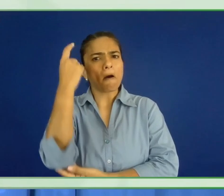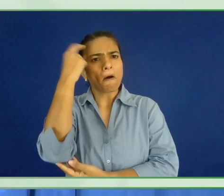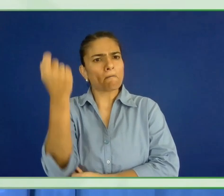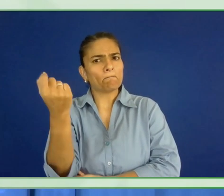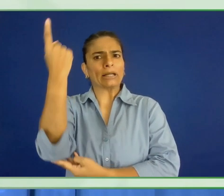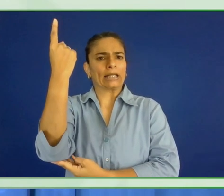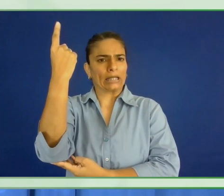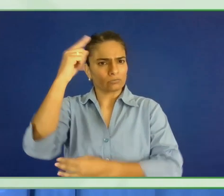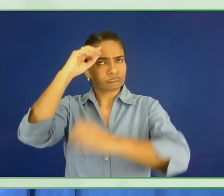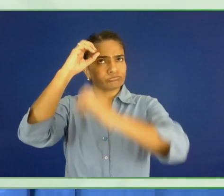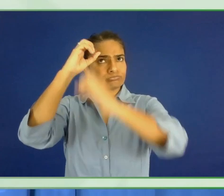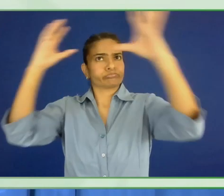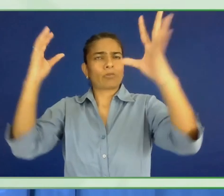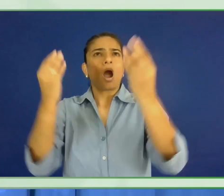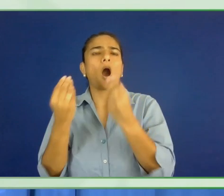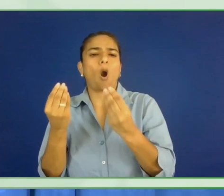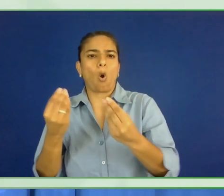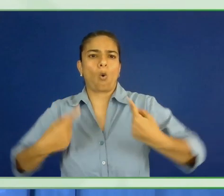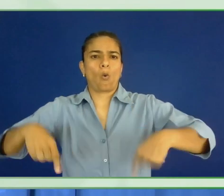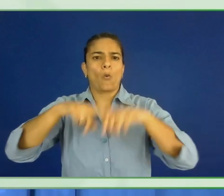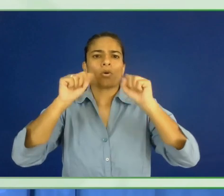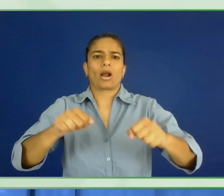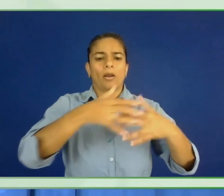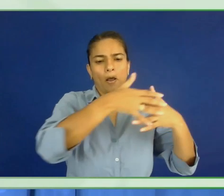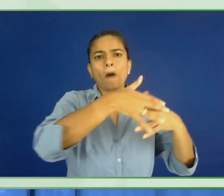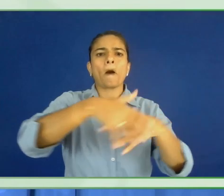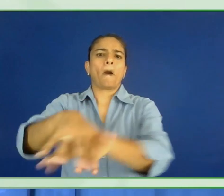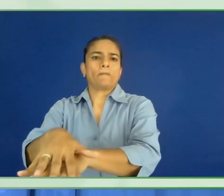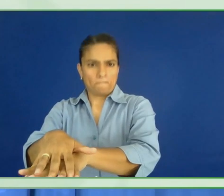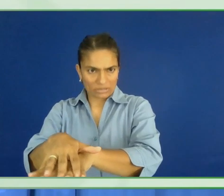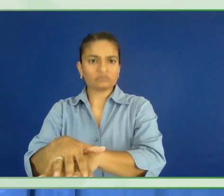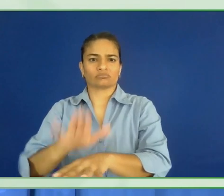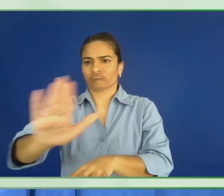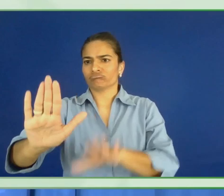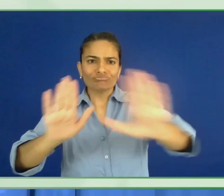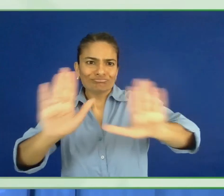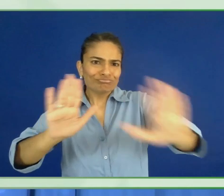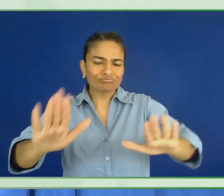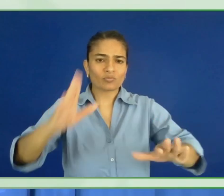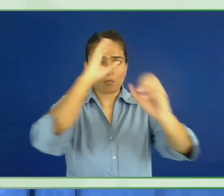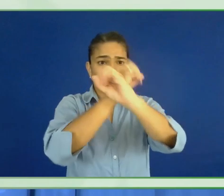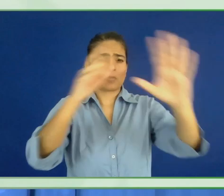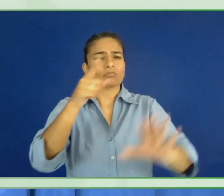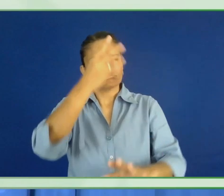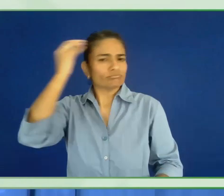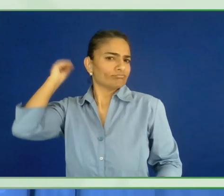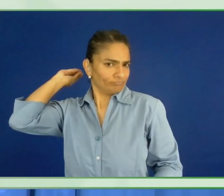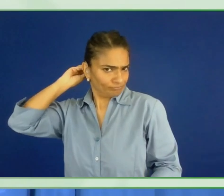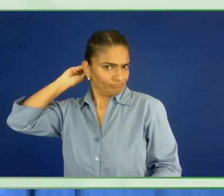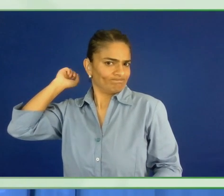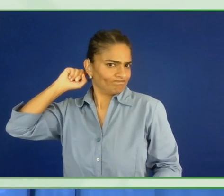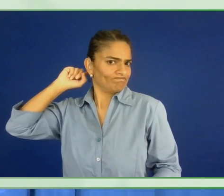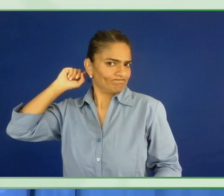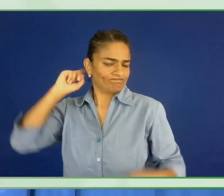your level. Keep in mind that all of these steps, all of these actions, they are part of a